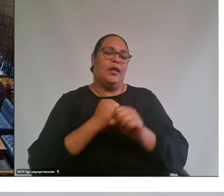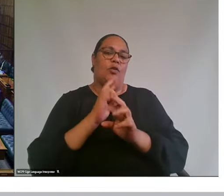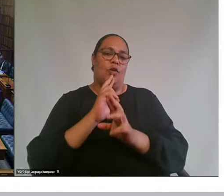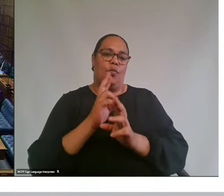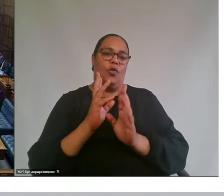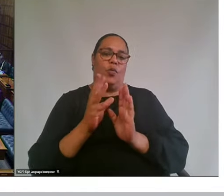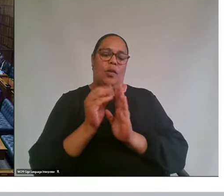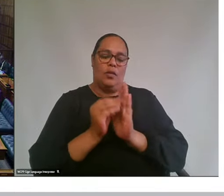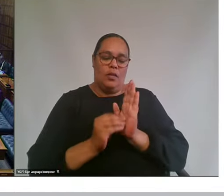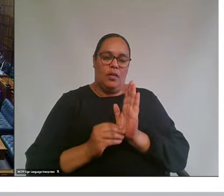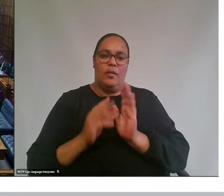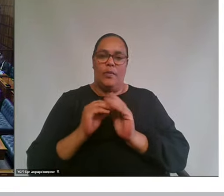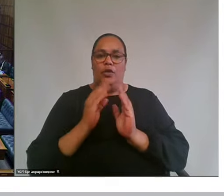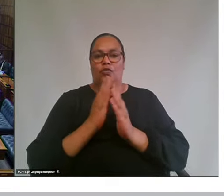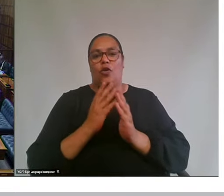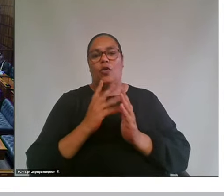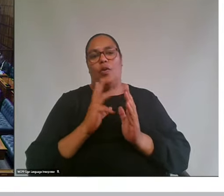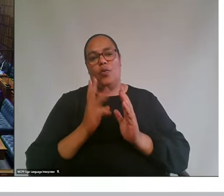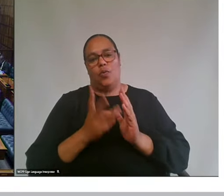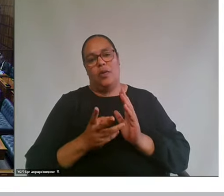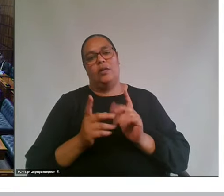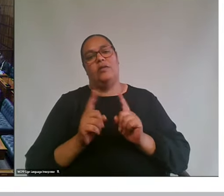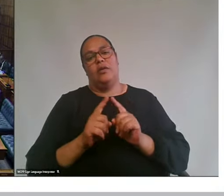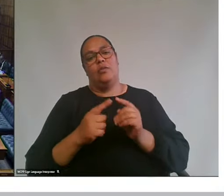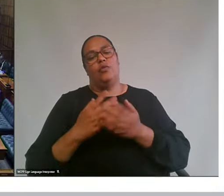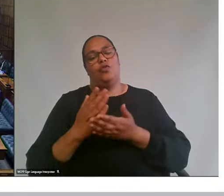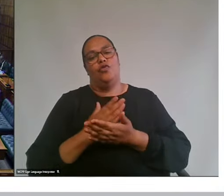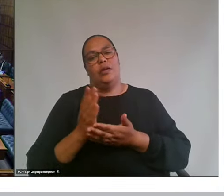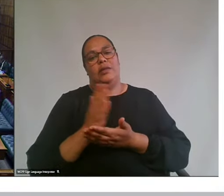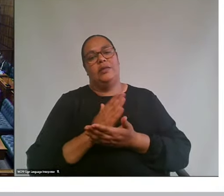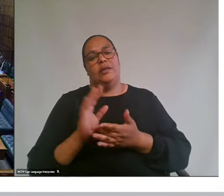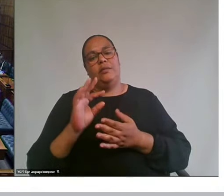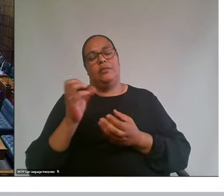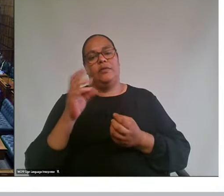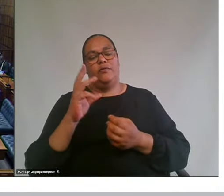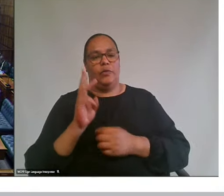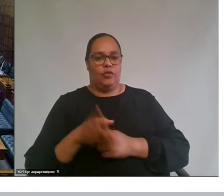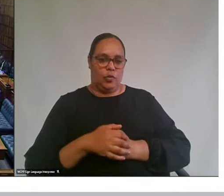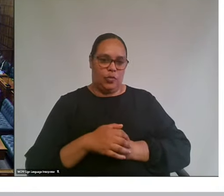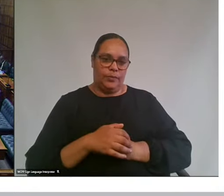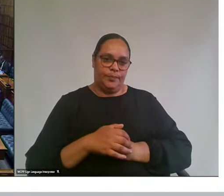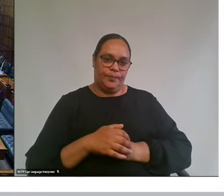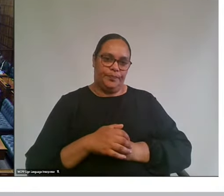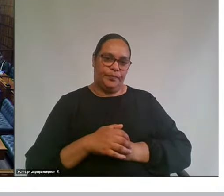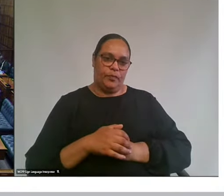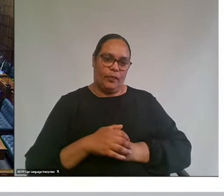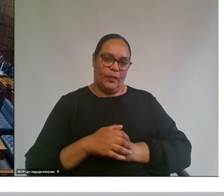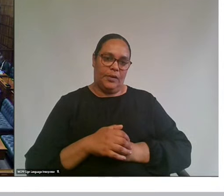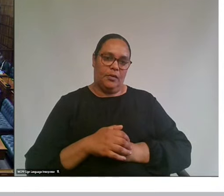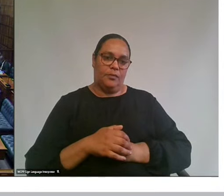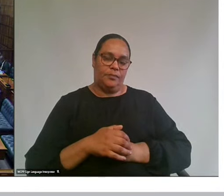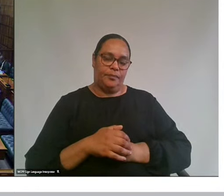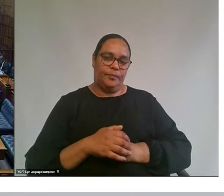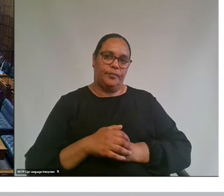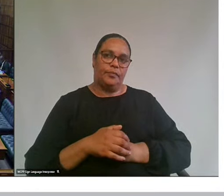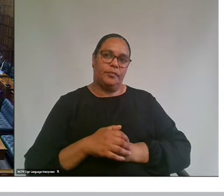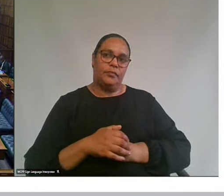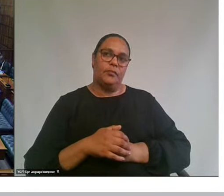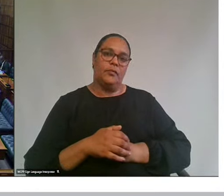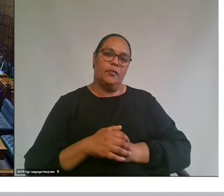certainly make sure that we also that we also share some of that information um with respect to